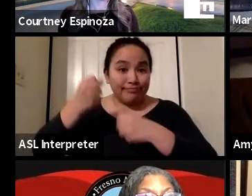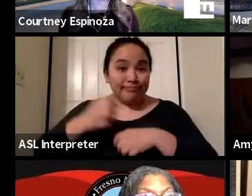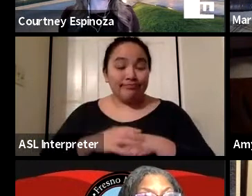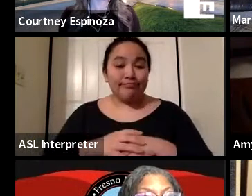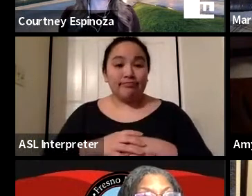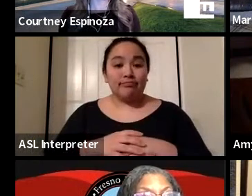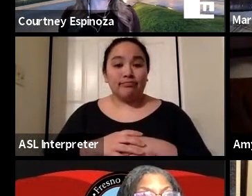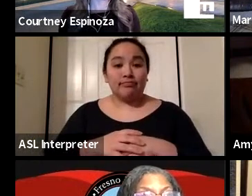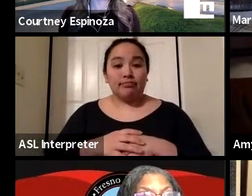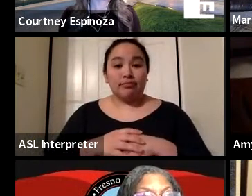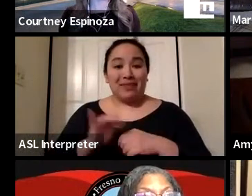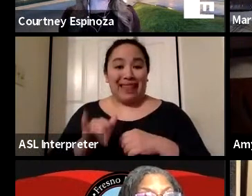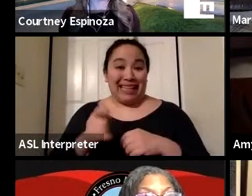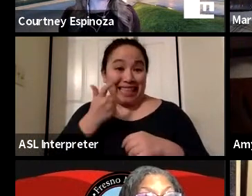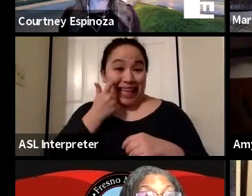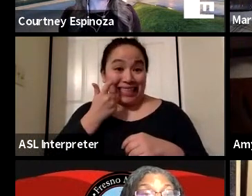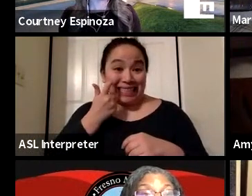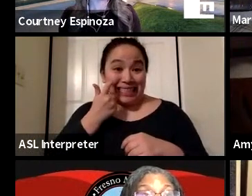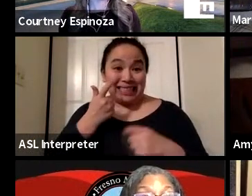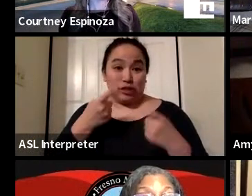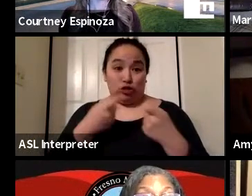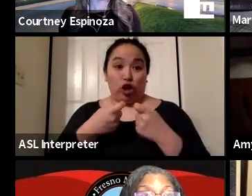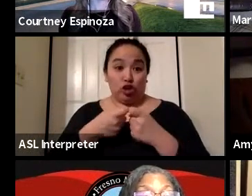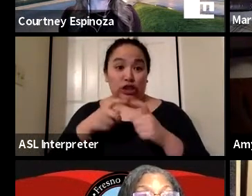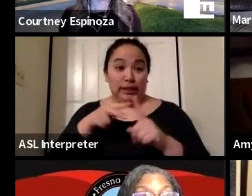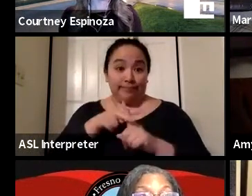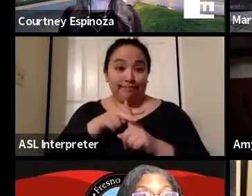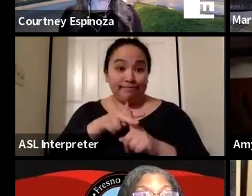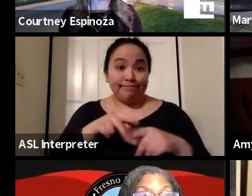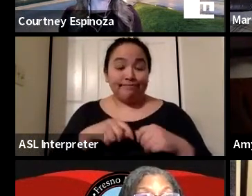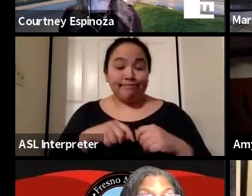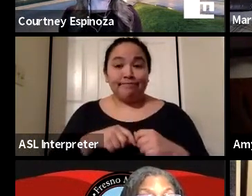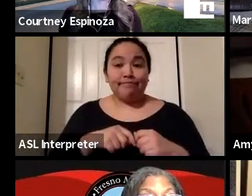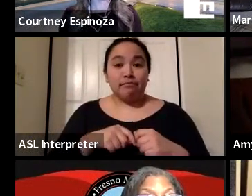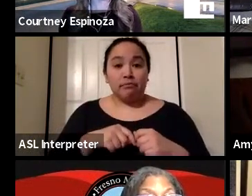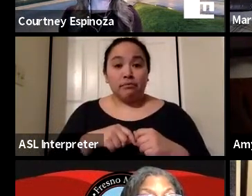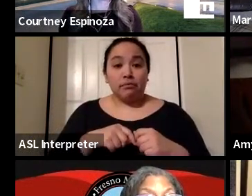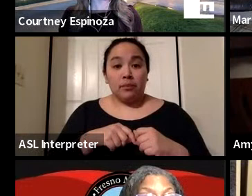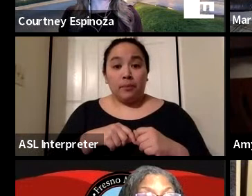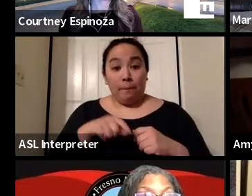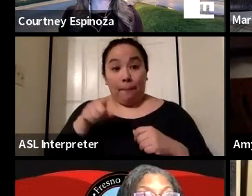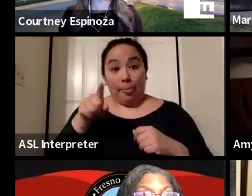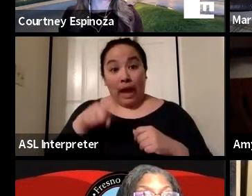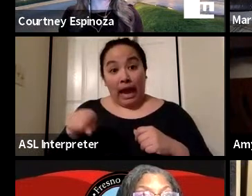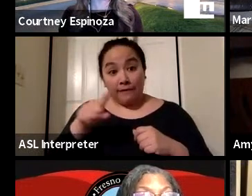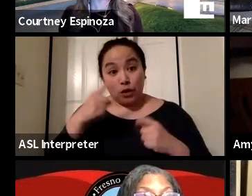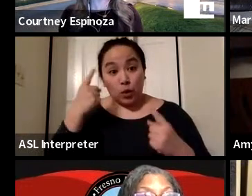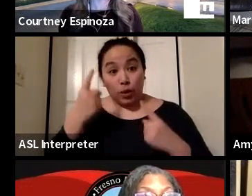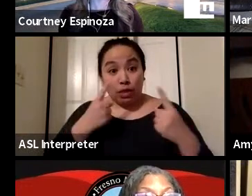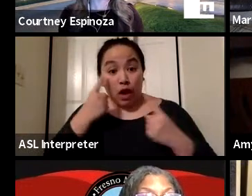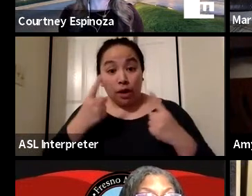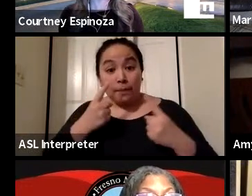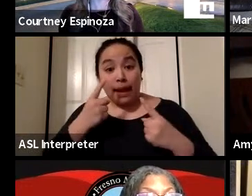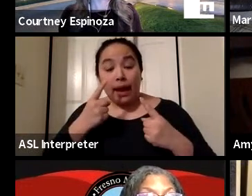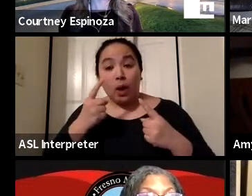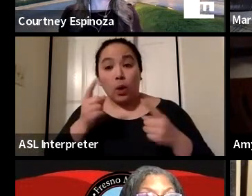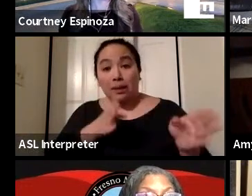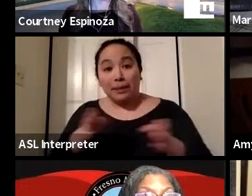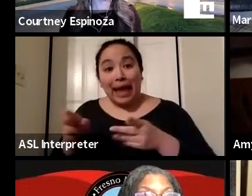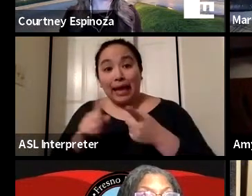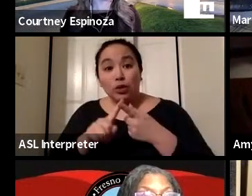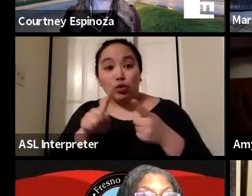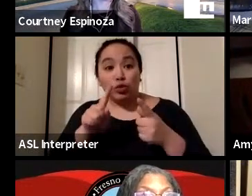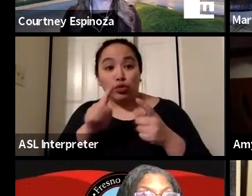and those are the latest charging stations that you can find. So have you guys thought through your plan to repair the